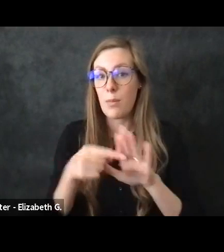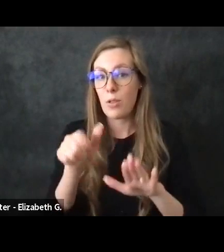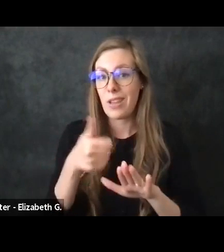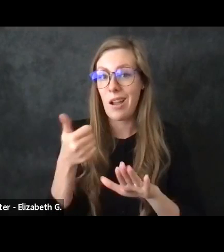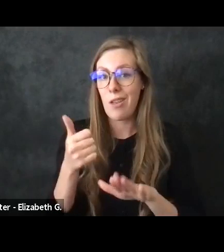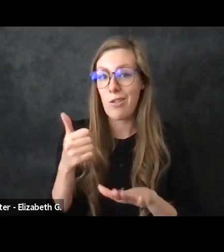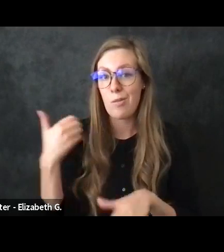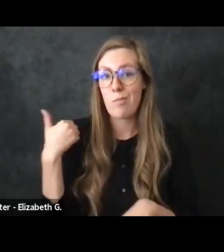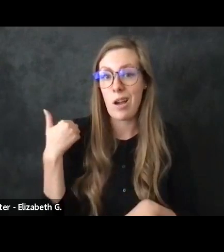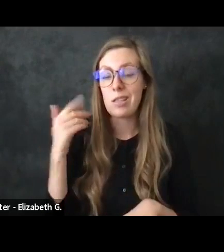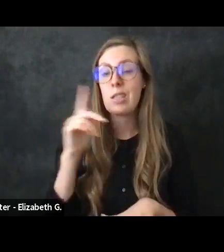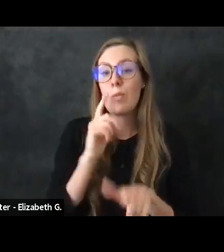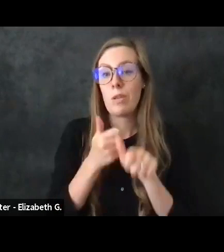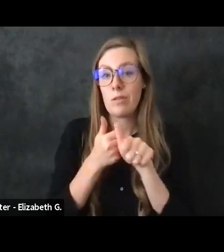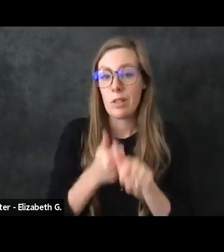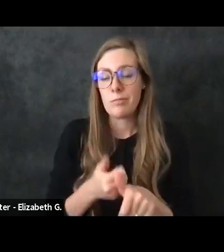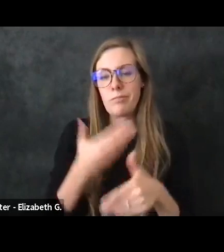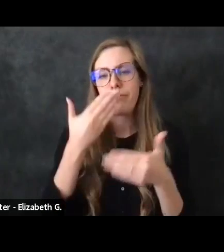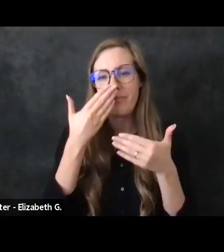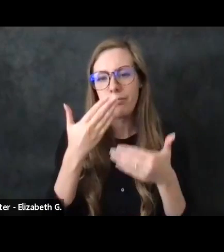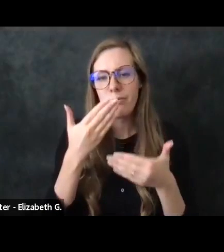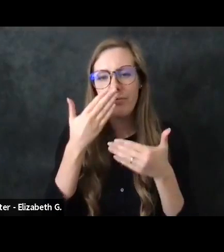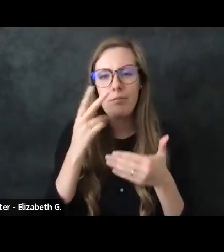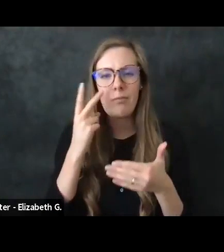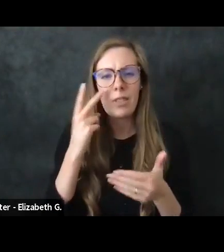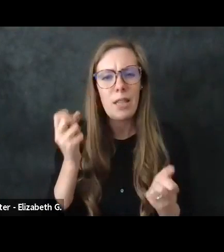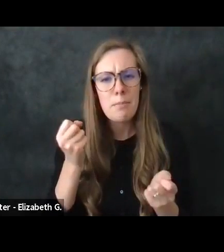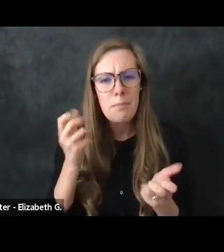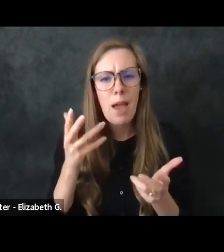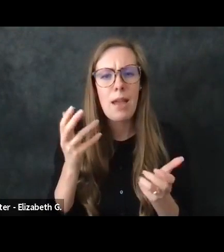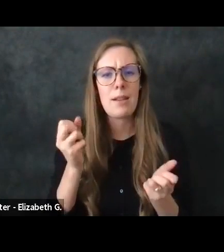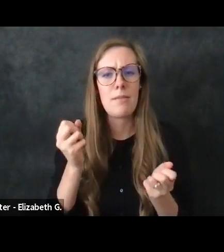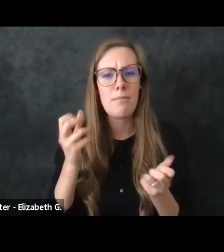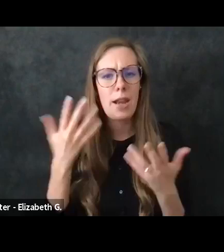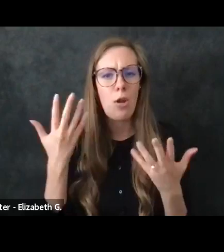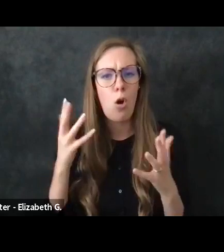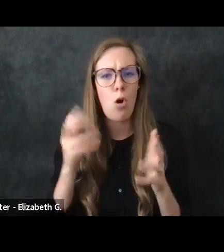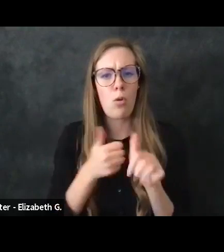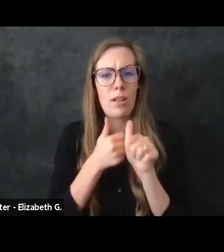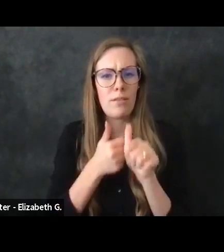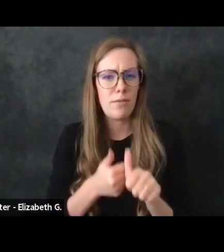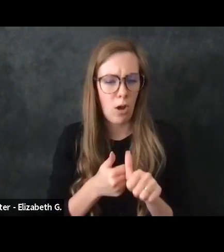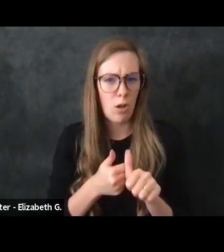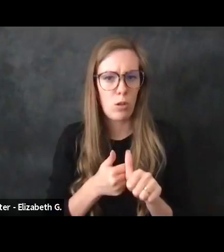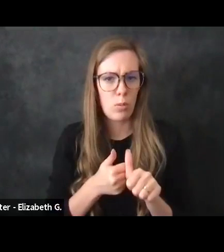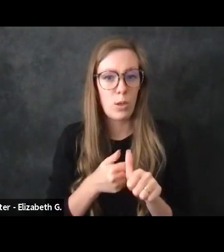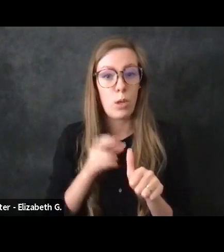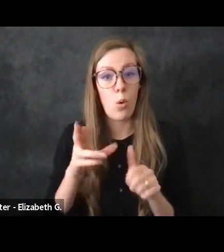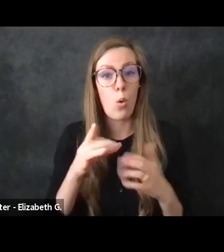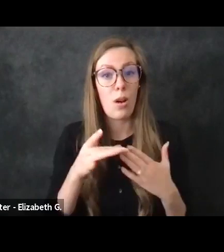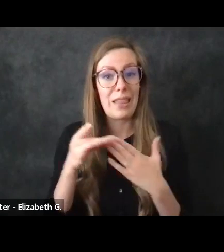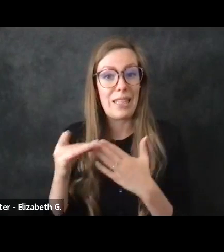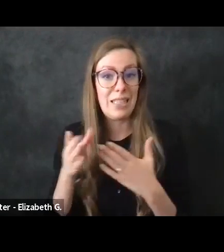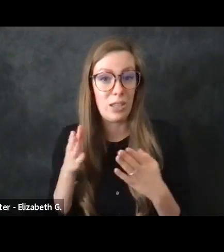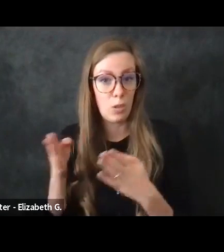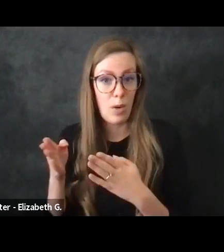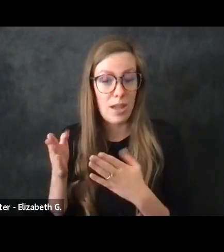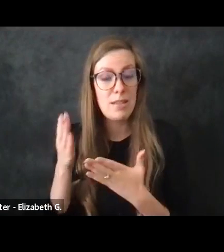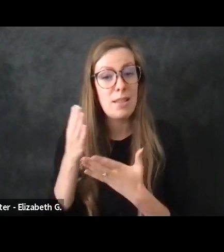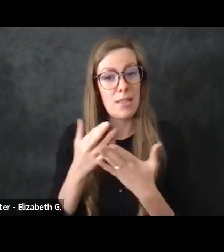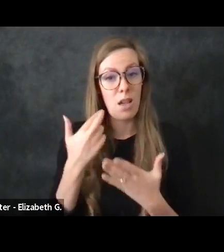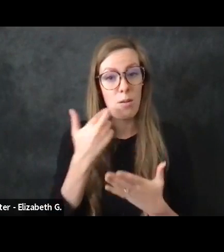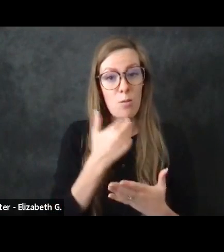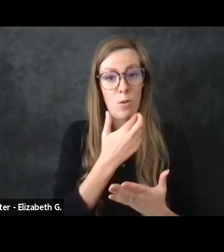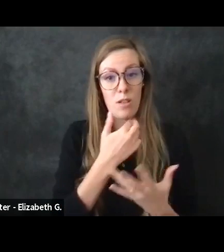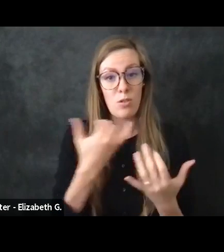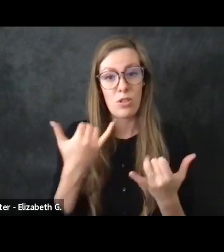And we're gratified to see that many employers in Sonoma County already are following in our footsteps or even leading the way. Some restaurants are now